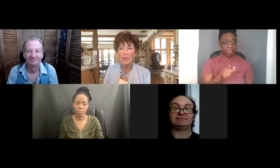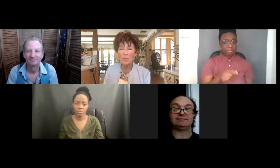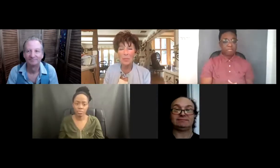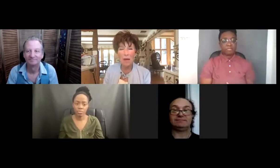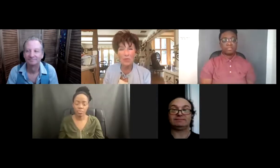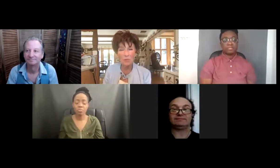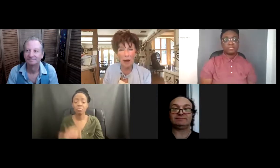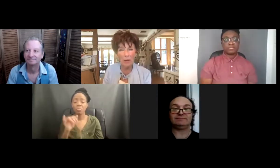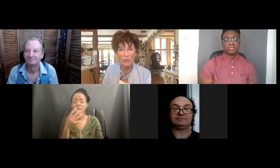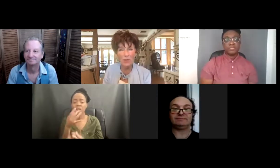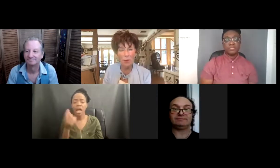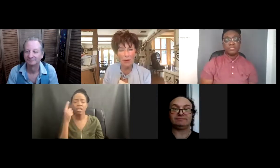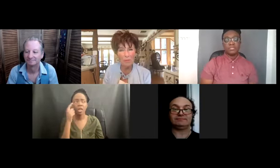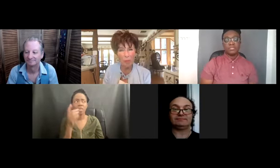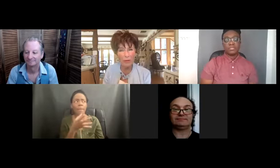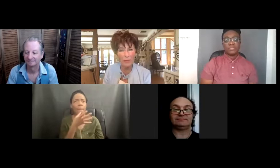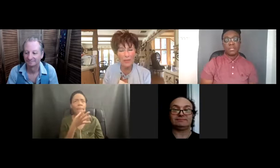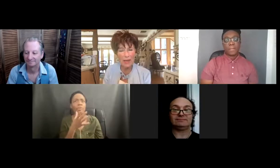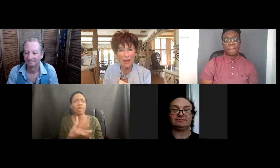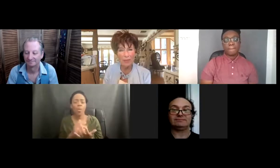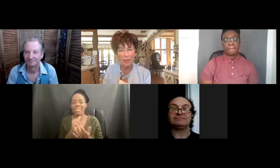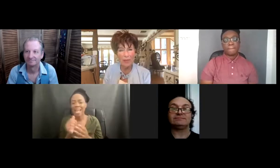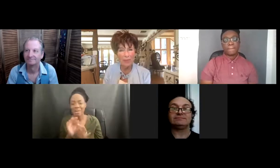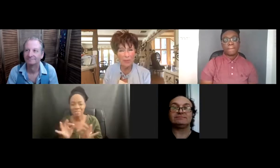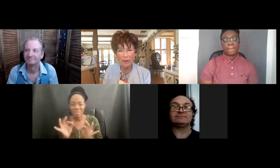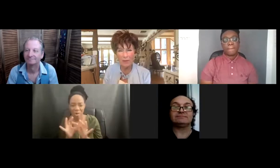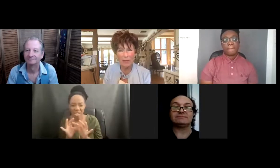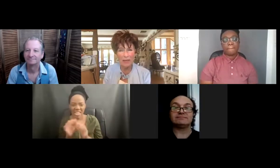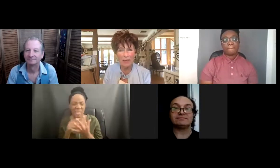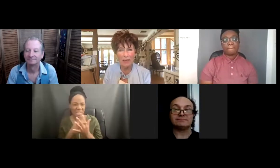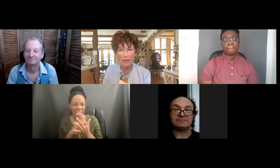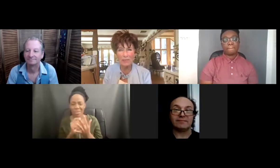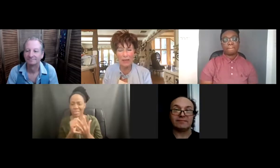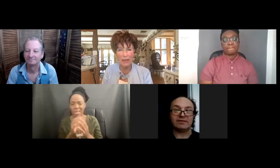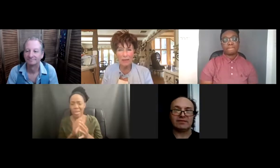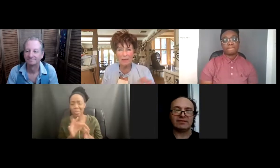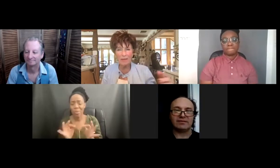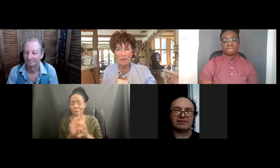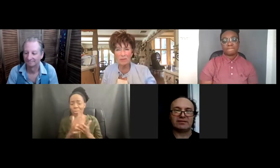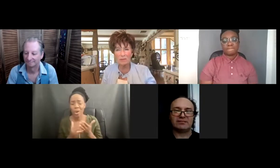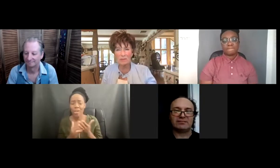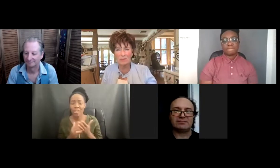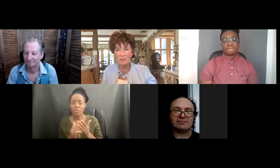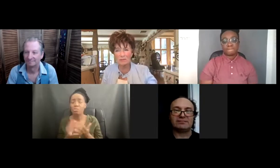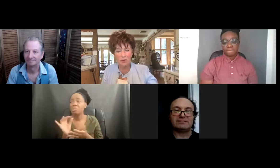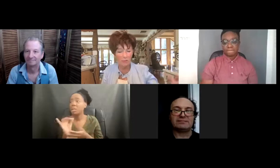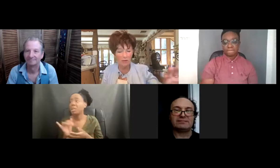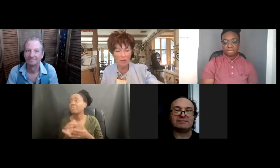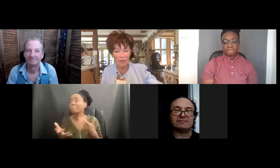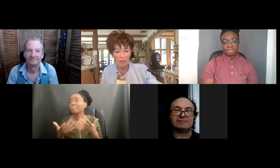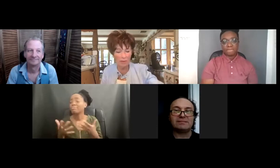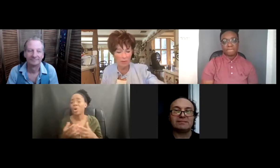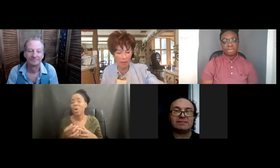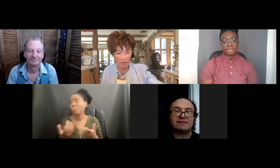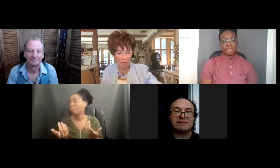I think the mother's part was so unimportant at the very beginning. It was like, oh, you could be the